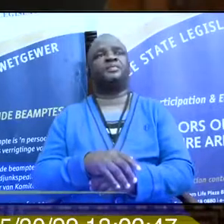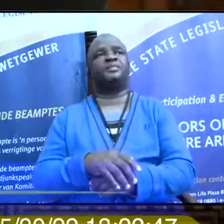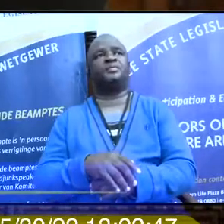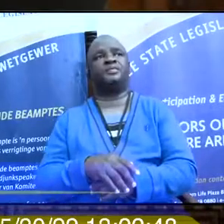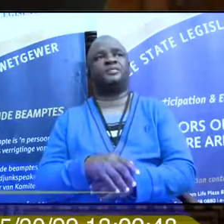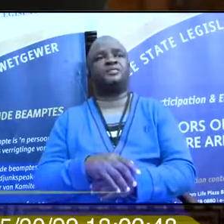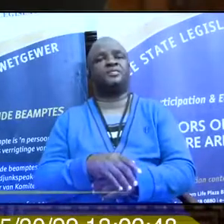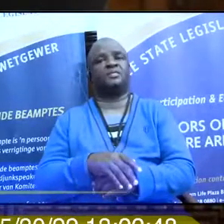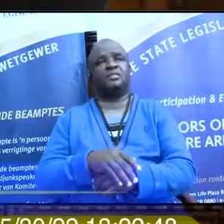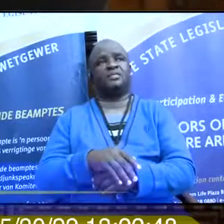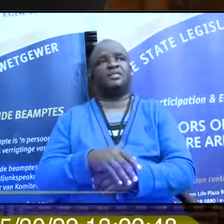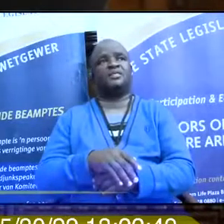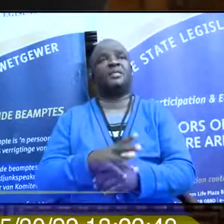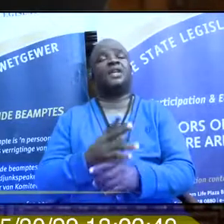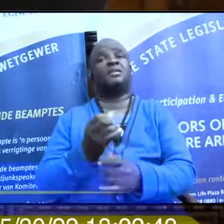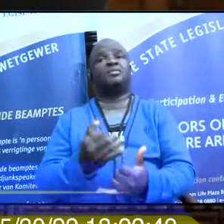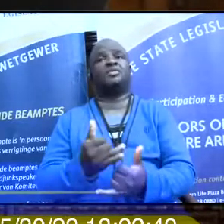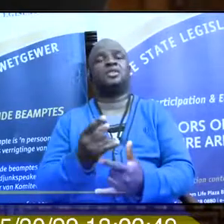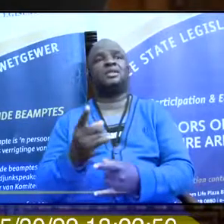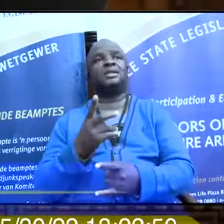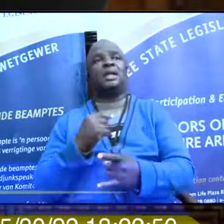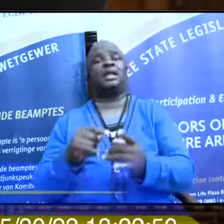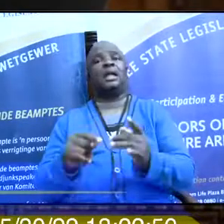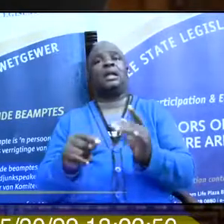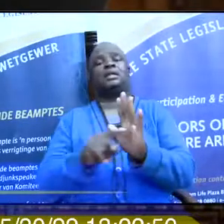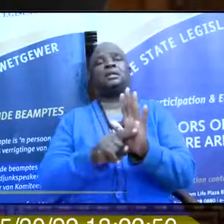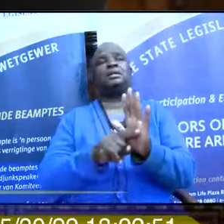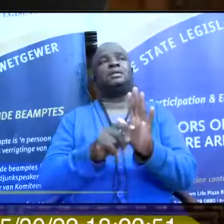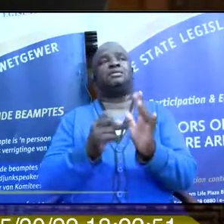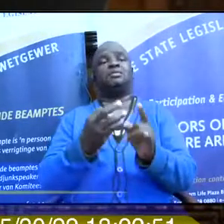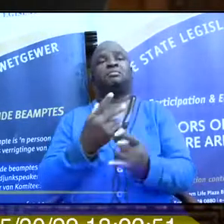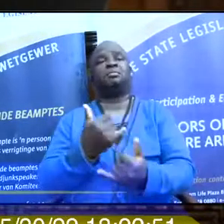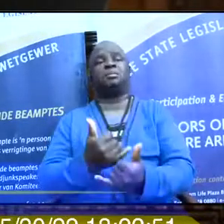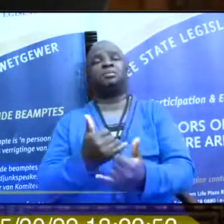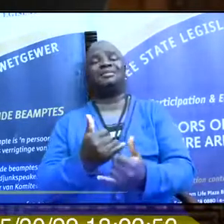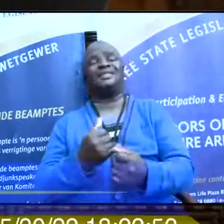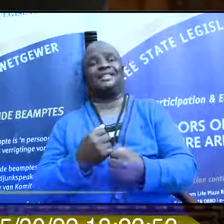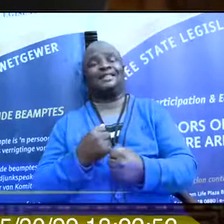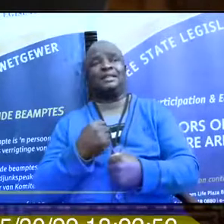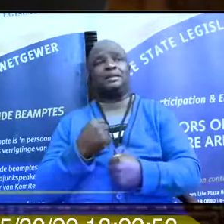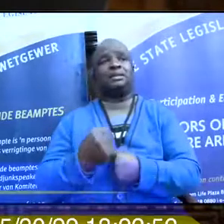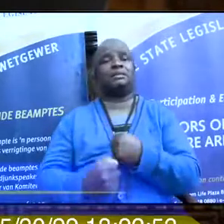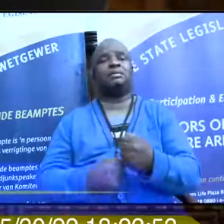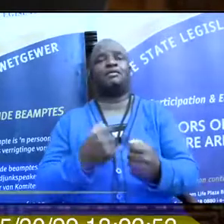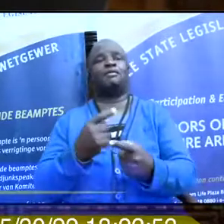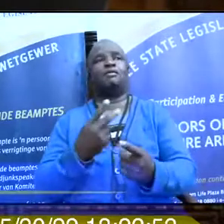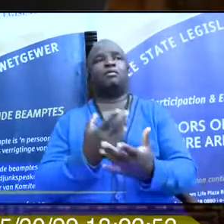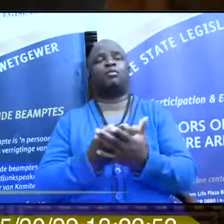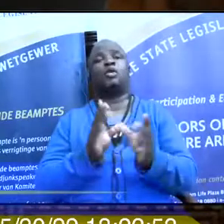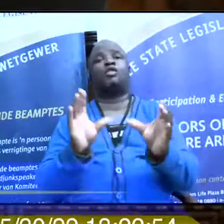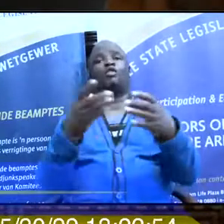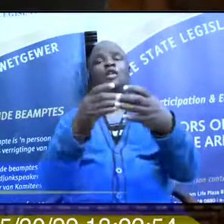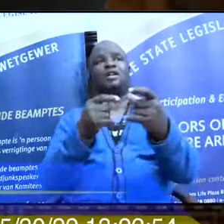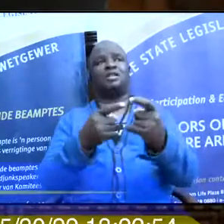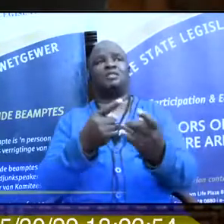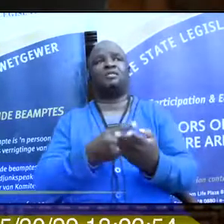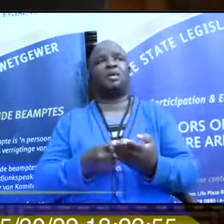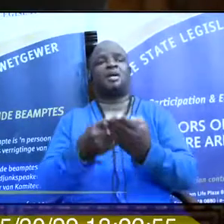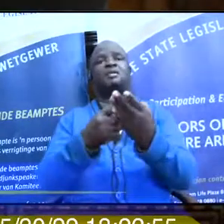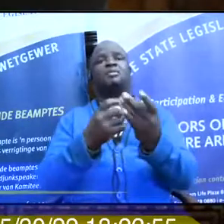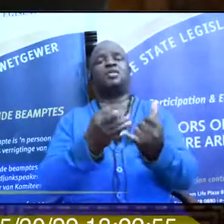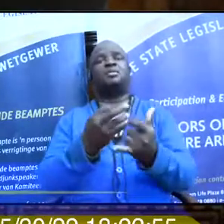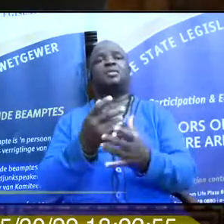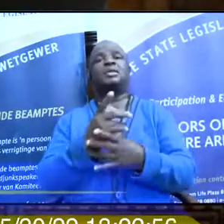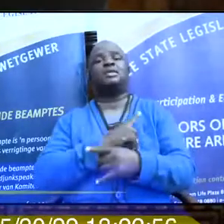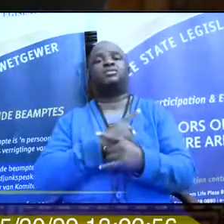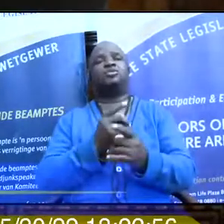and thus gave impact on collective bargaining as employer is struggling to make a meaningful contribution we call upon the